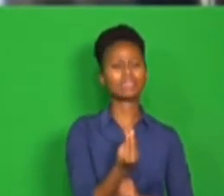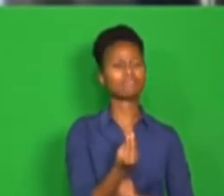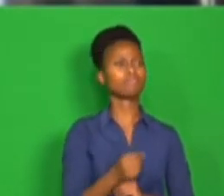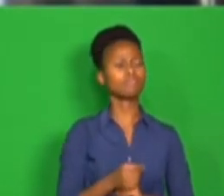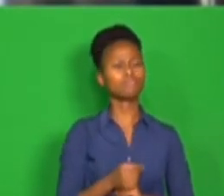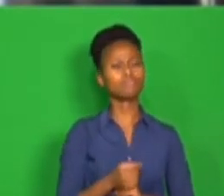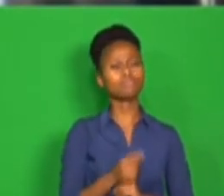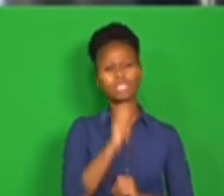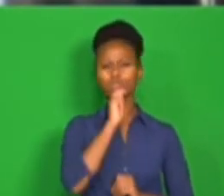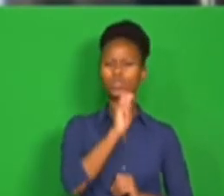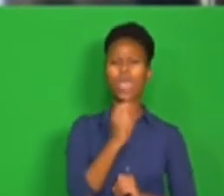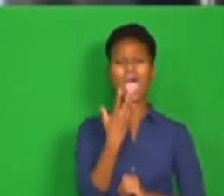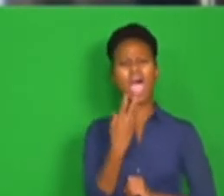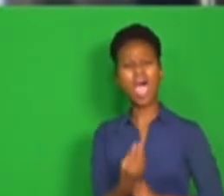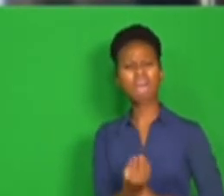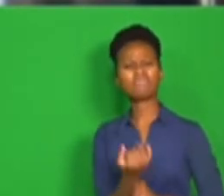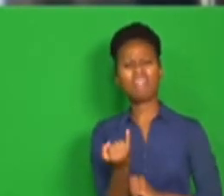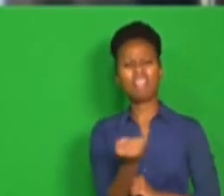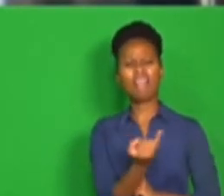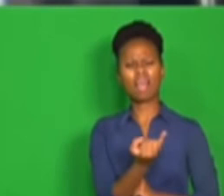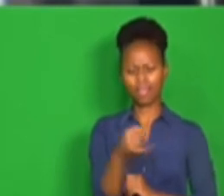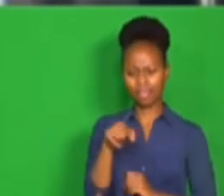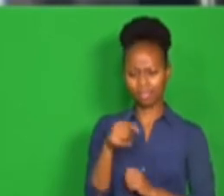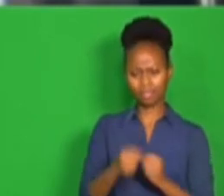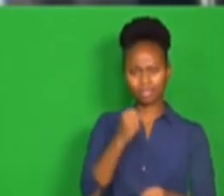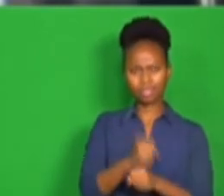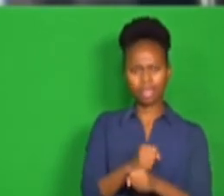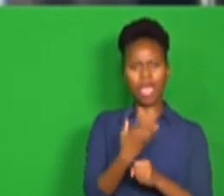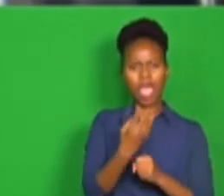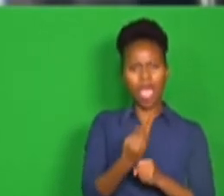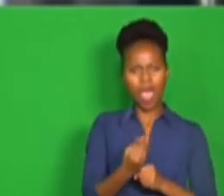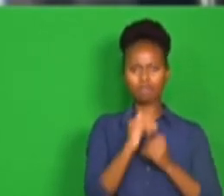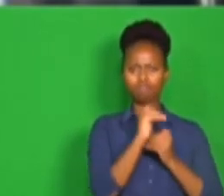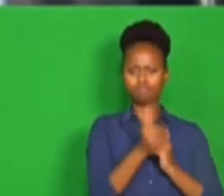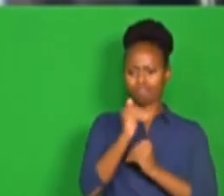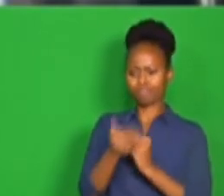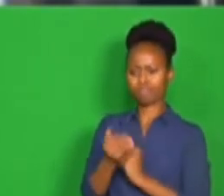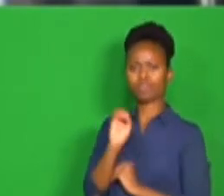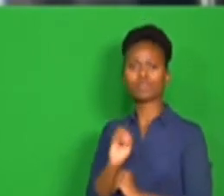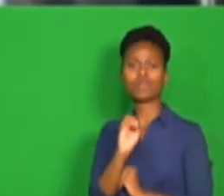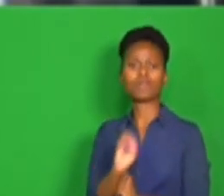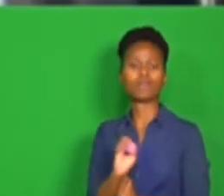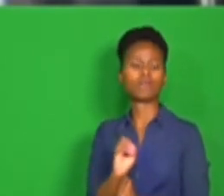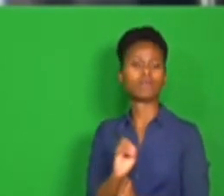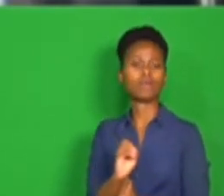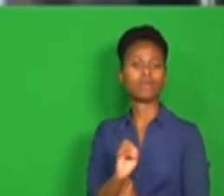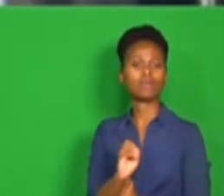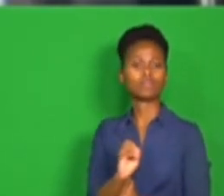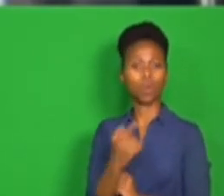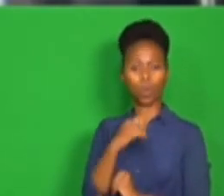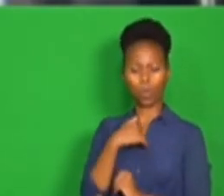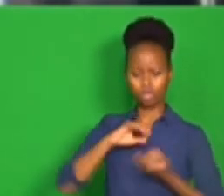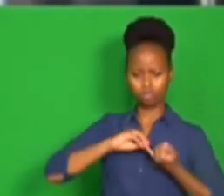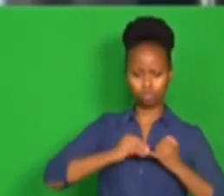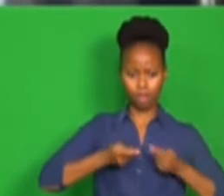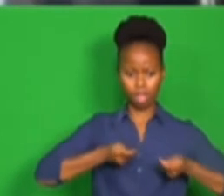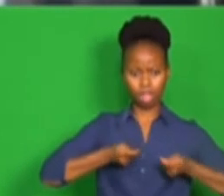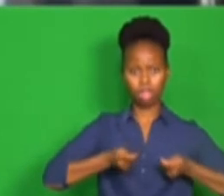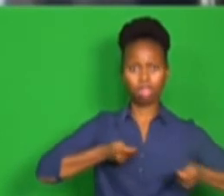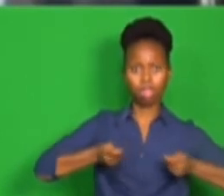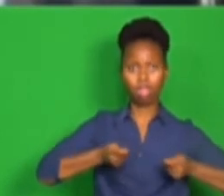expected bumper crop this year, which should help to moderate the impact of rising